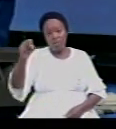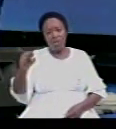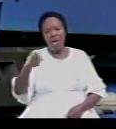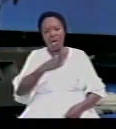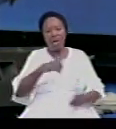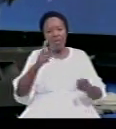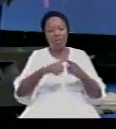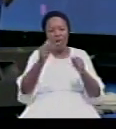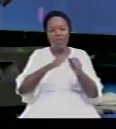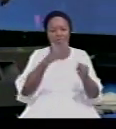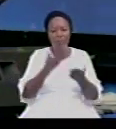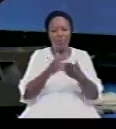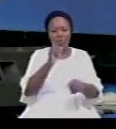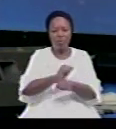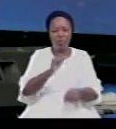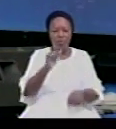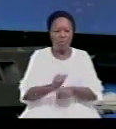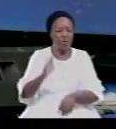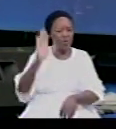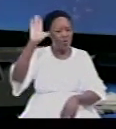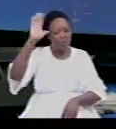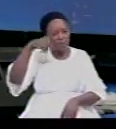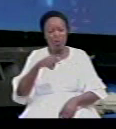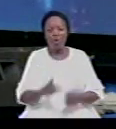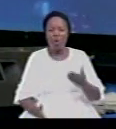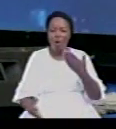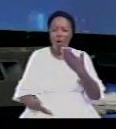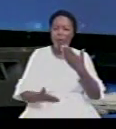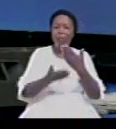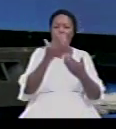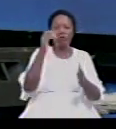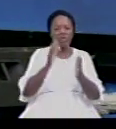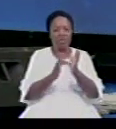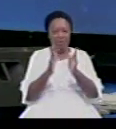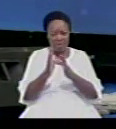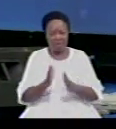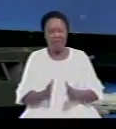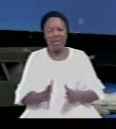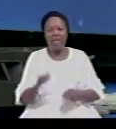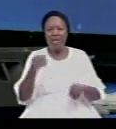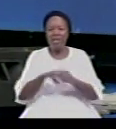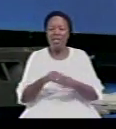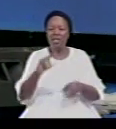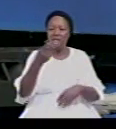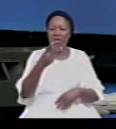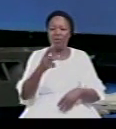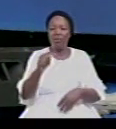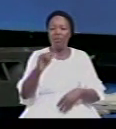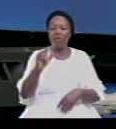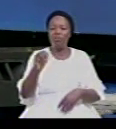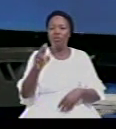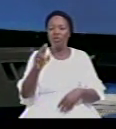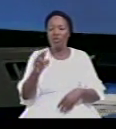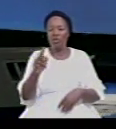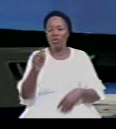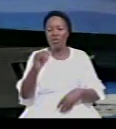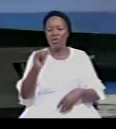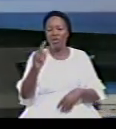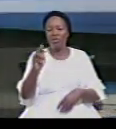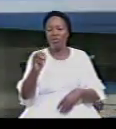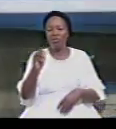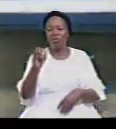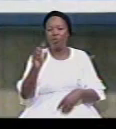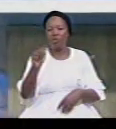reprobate, almost Christian. In 2 Timothy chapter 3, 2